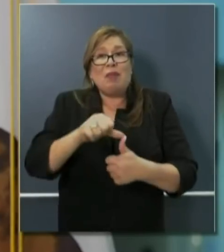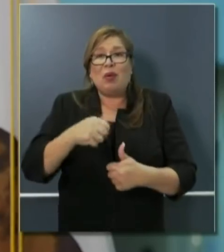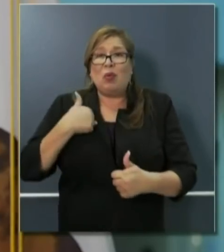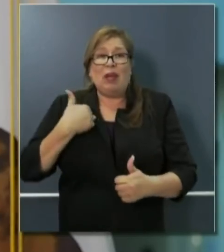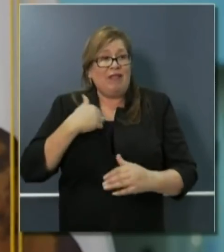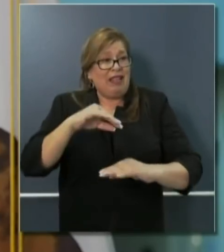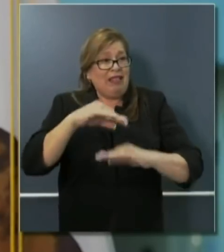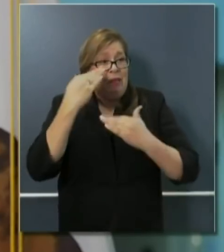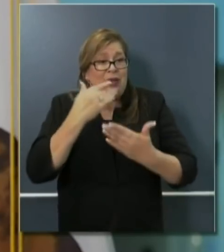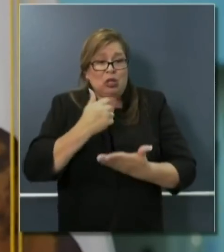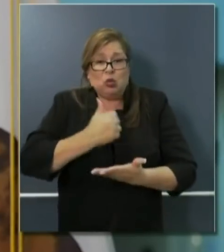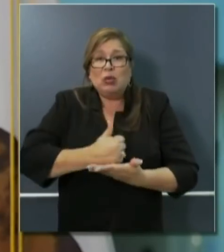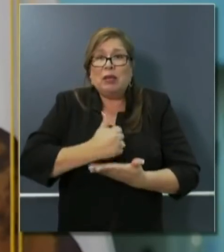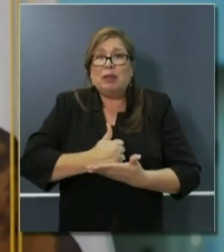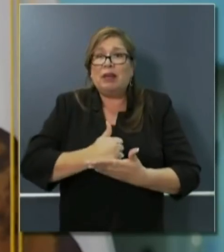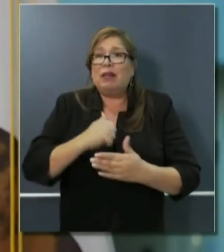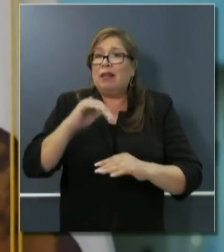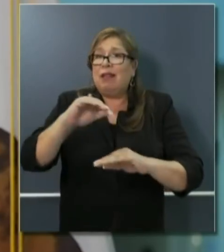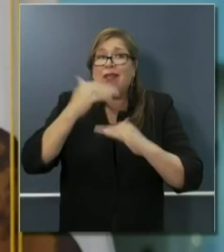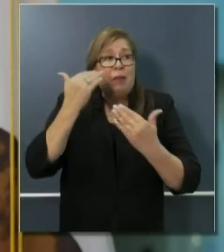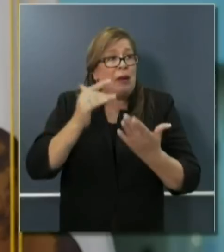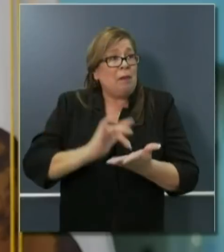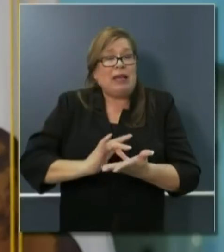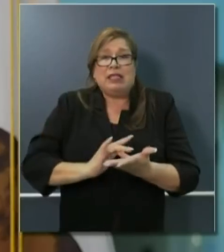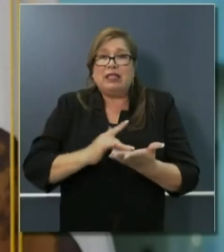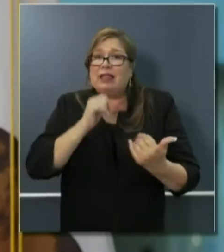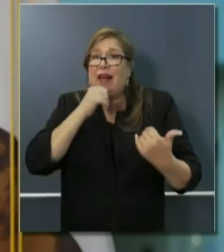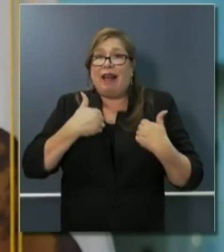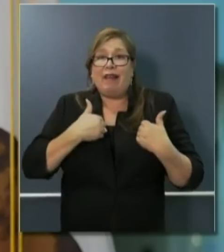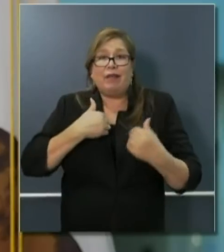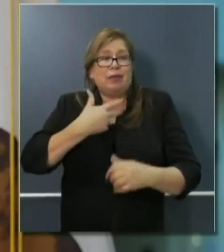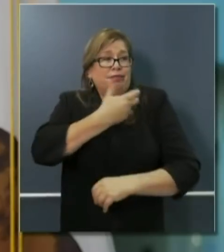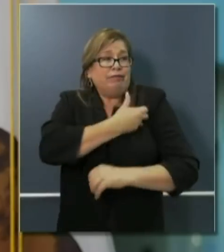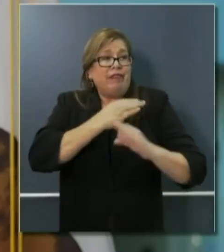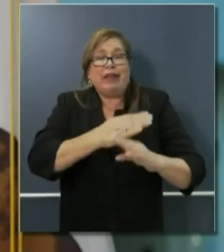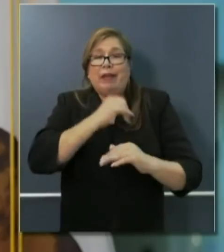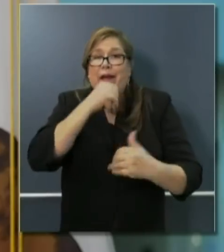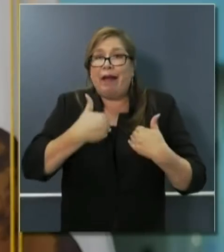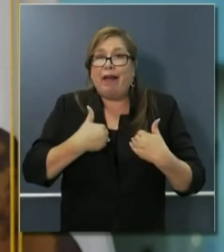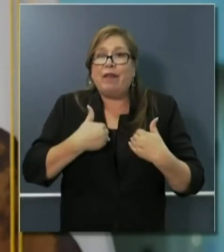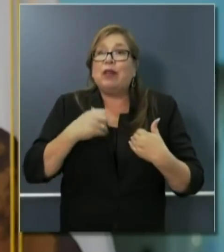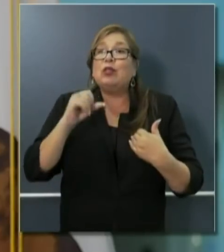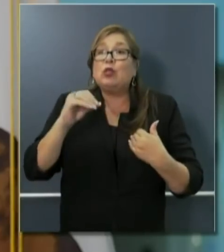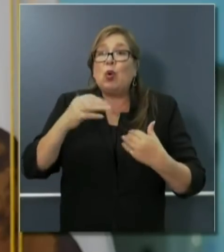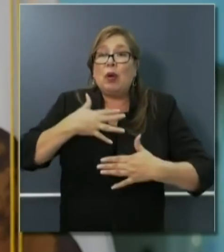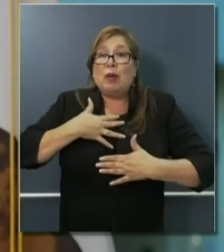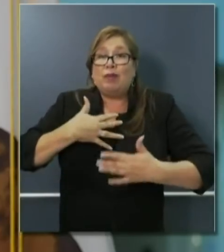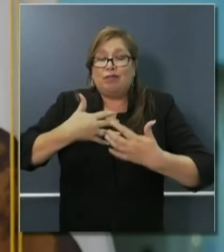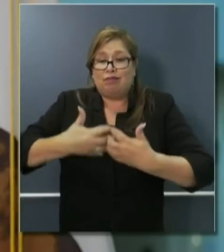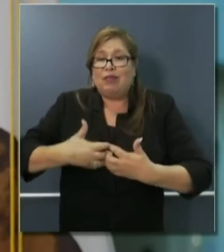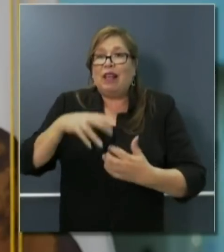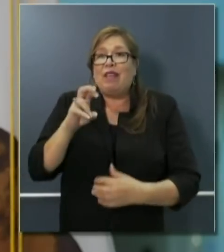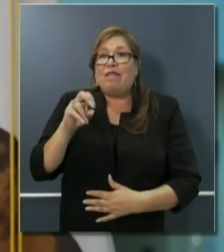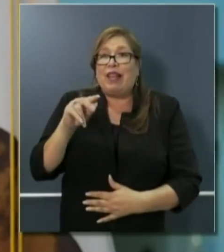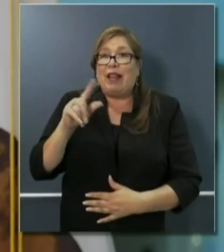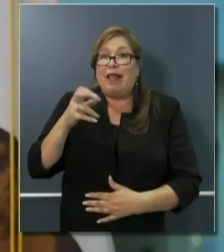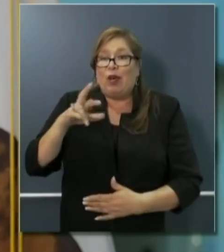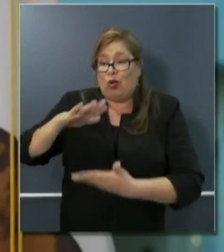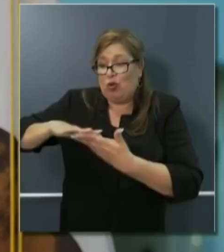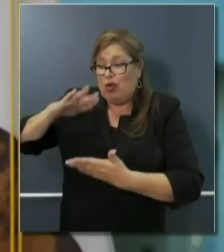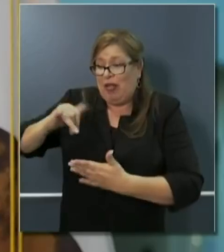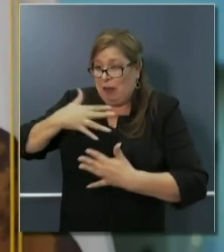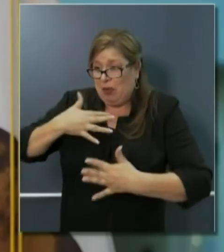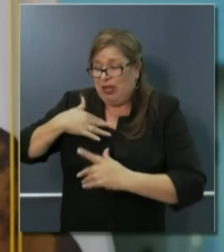treatments, ventilators are key. And ICU beds without ventilators may not be worth as much as